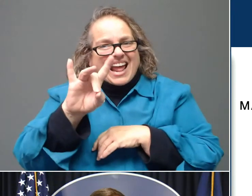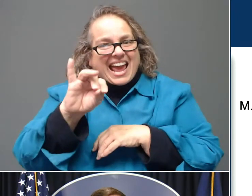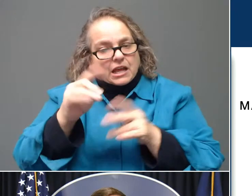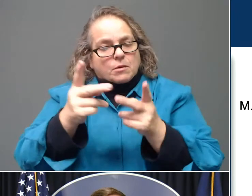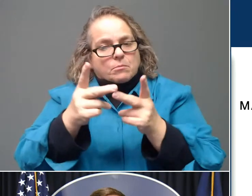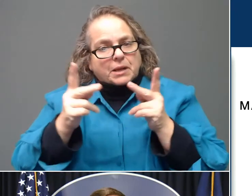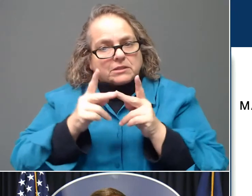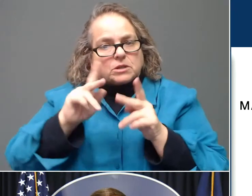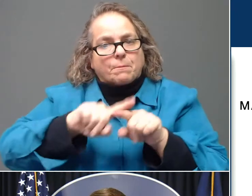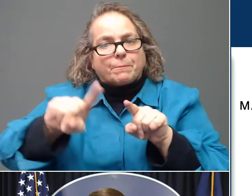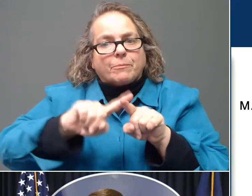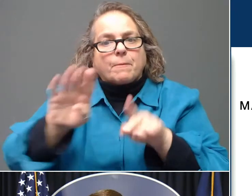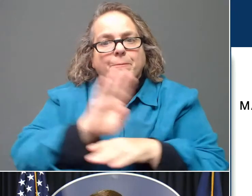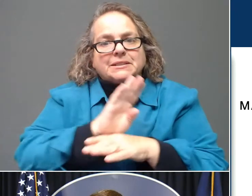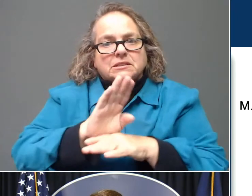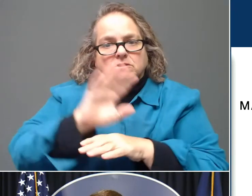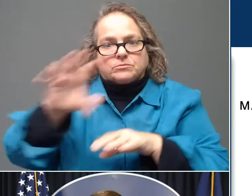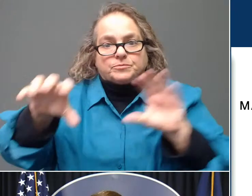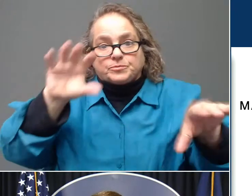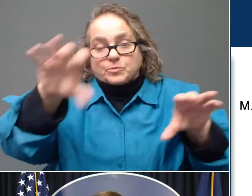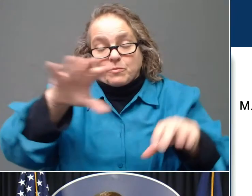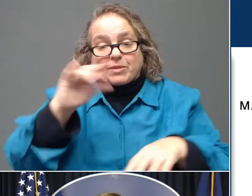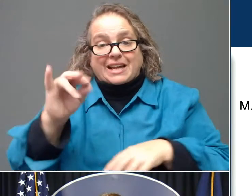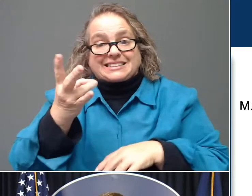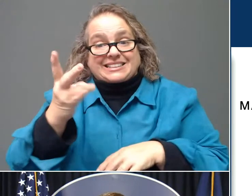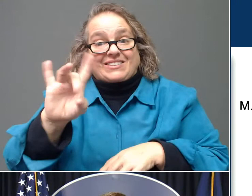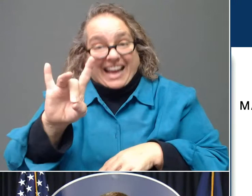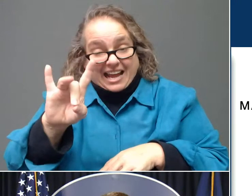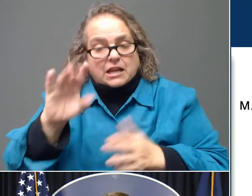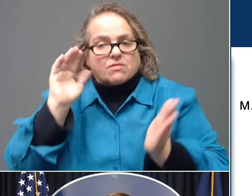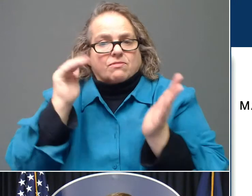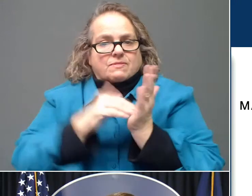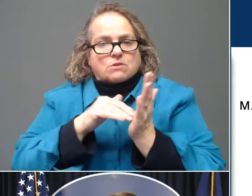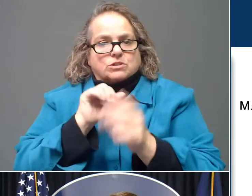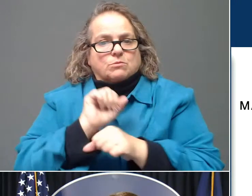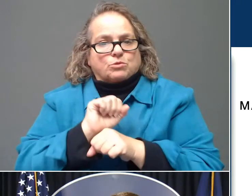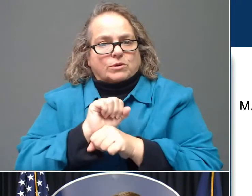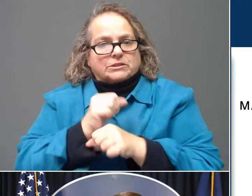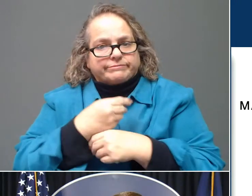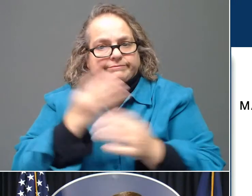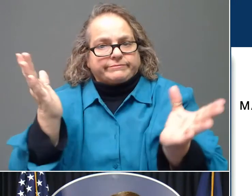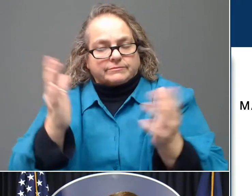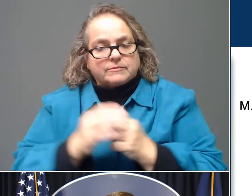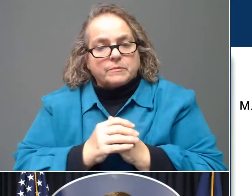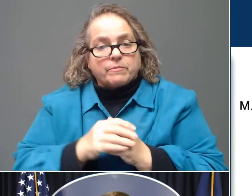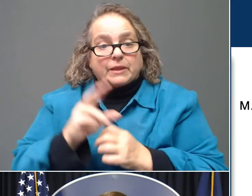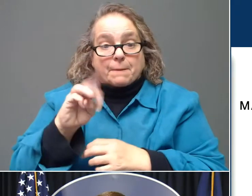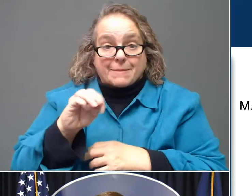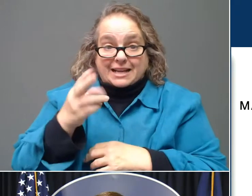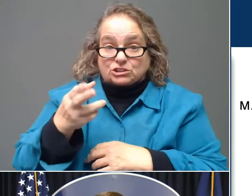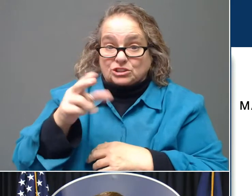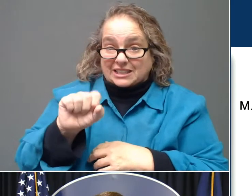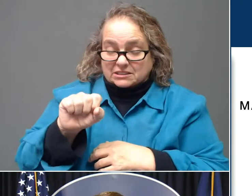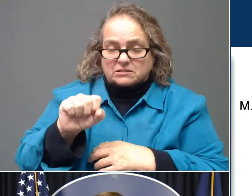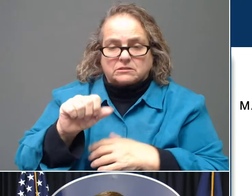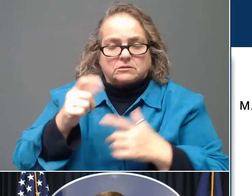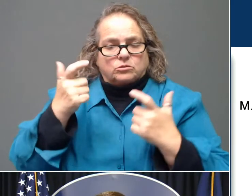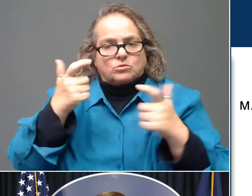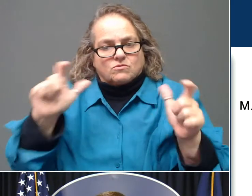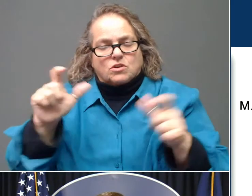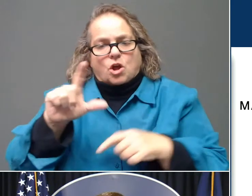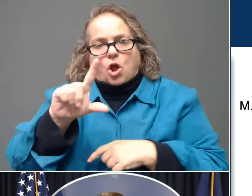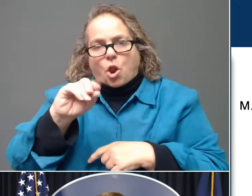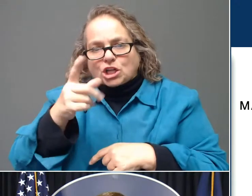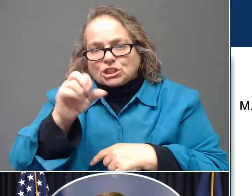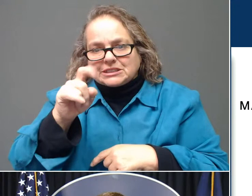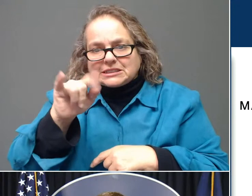nearly 78,000 employees. MHS supports major logistics companies in our state like UPS and FedEx